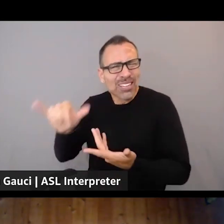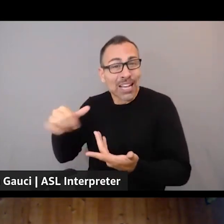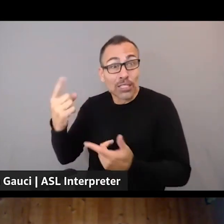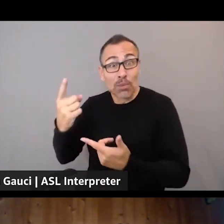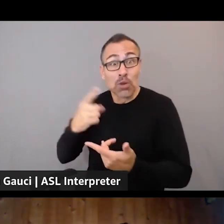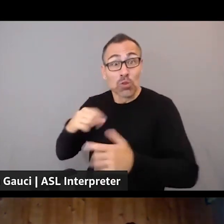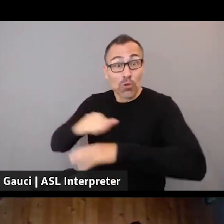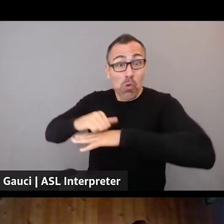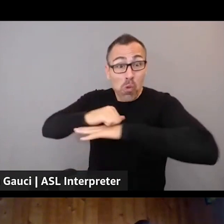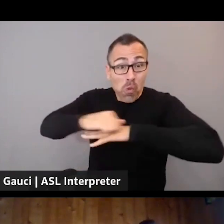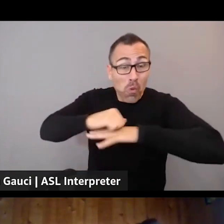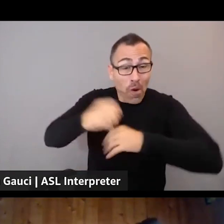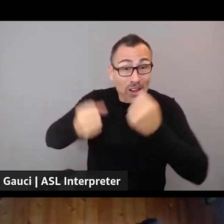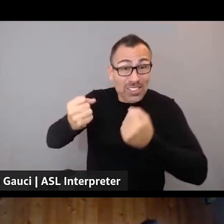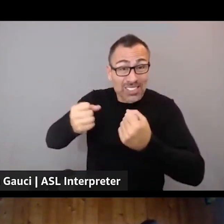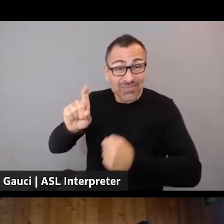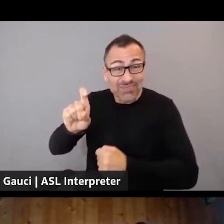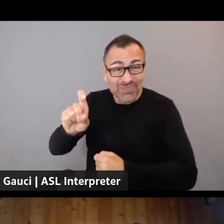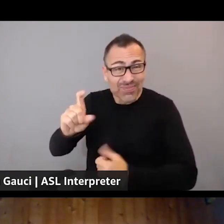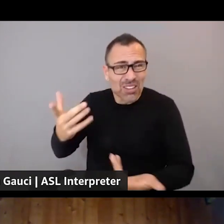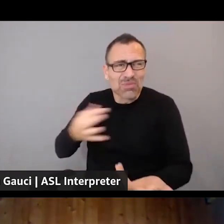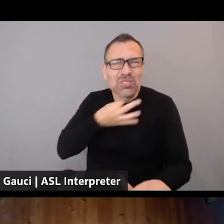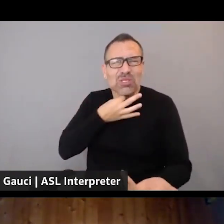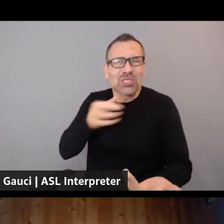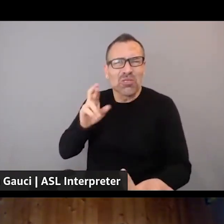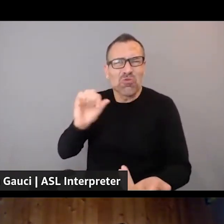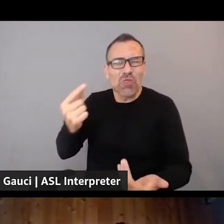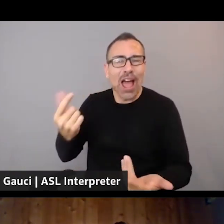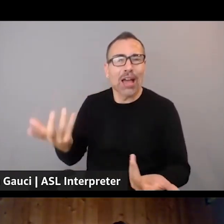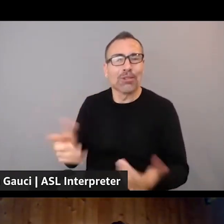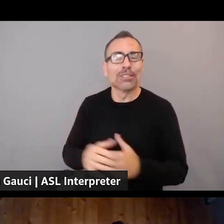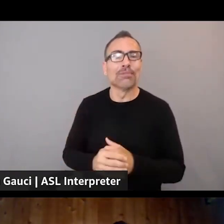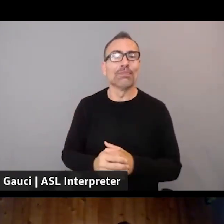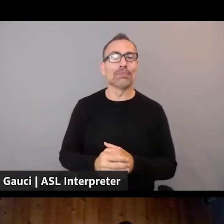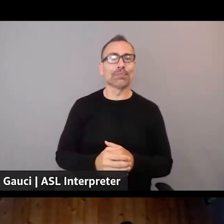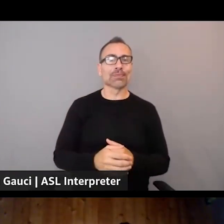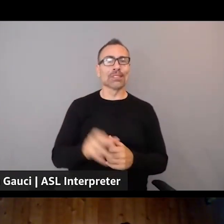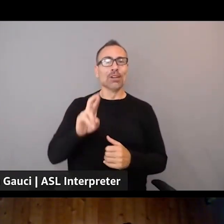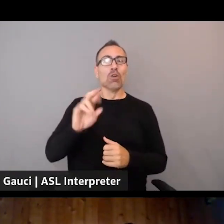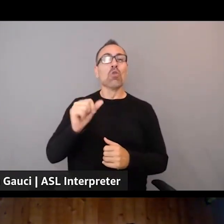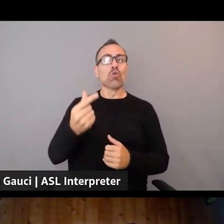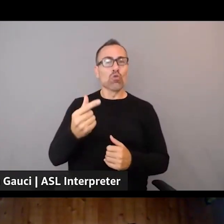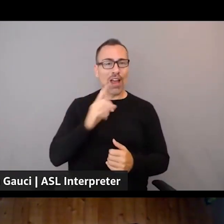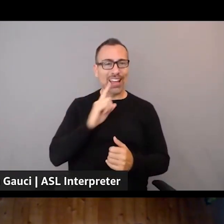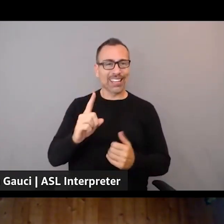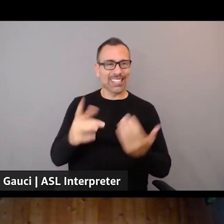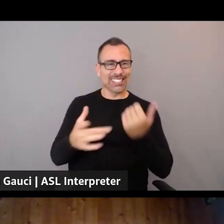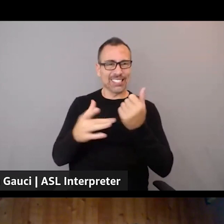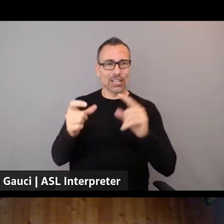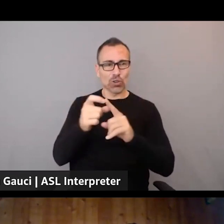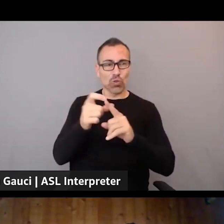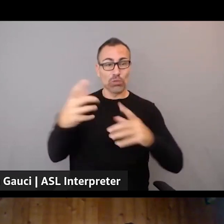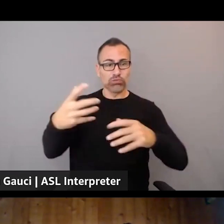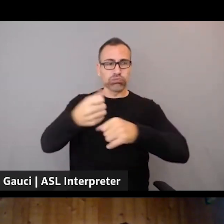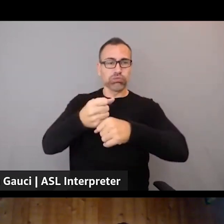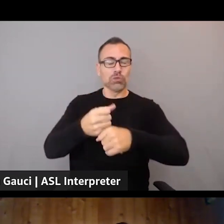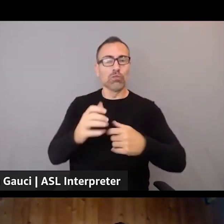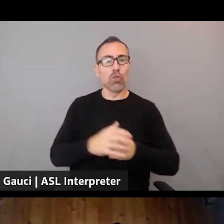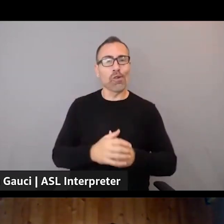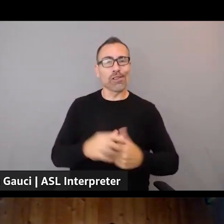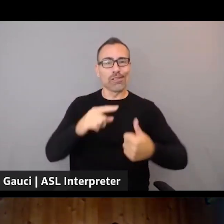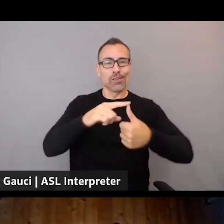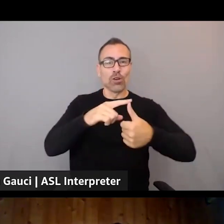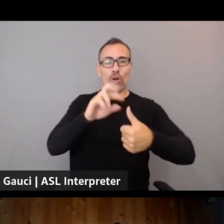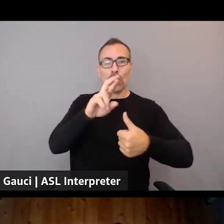I'm not catching on with that. So RAG is the technical term that stands for retrieval augmented generation, which also sounds super